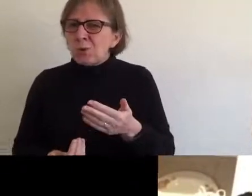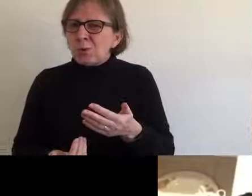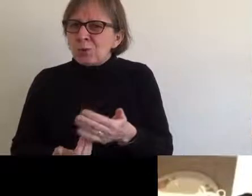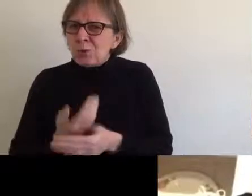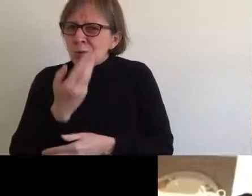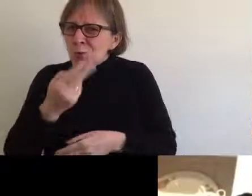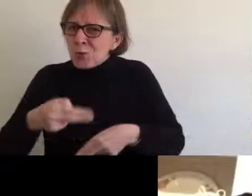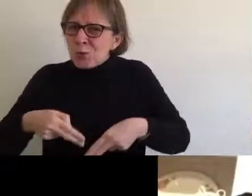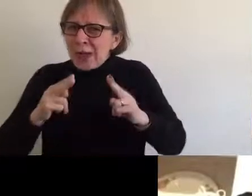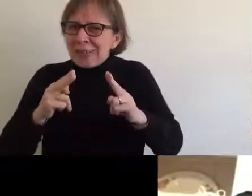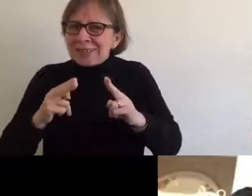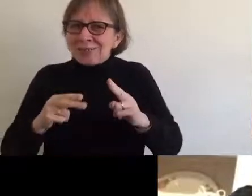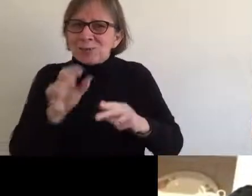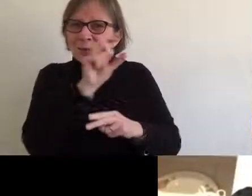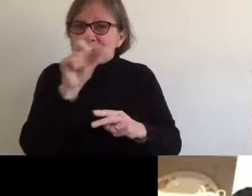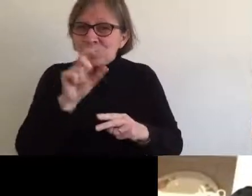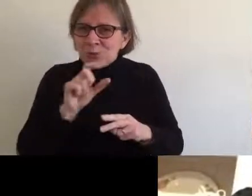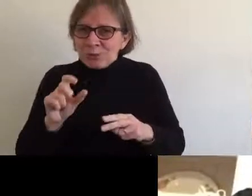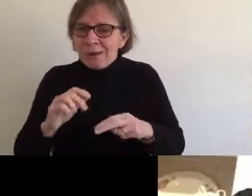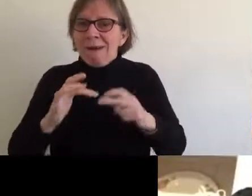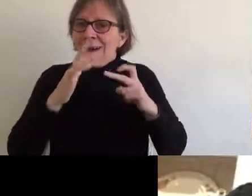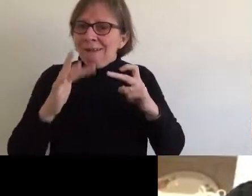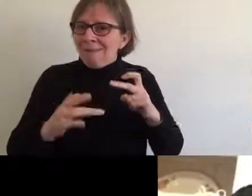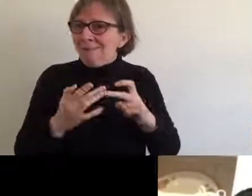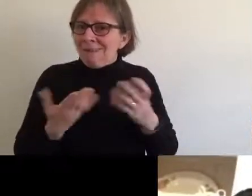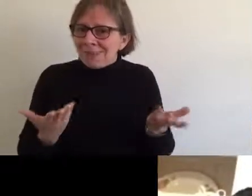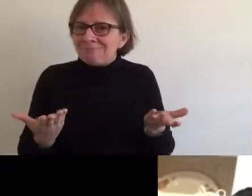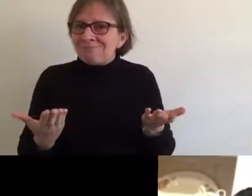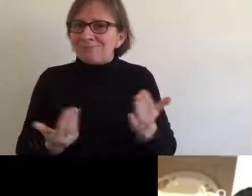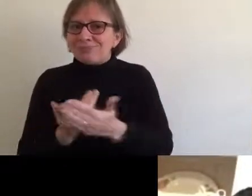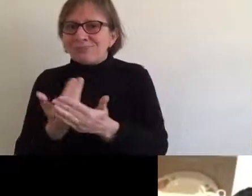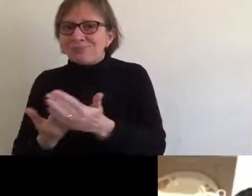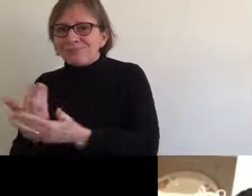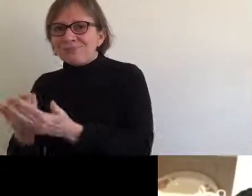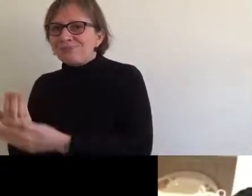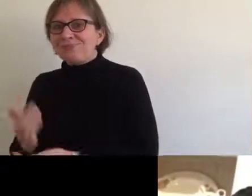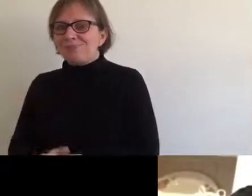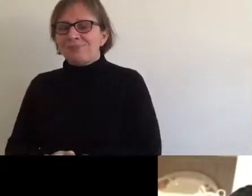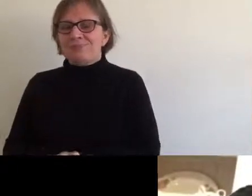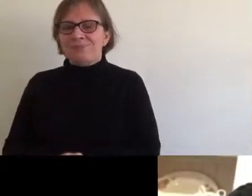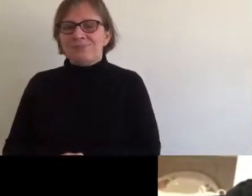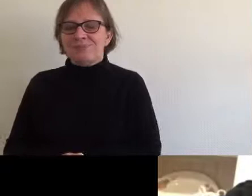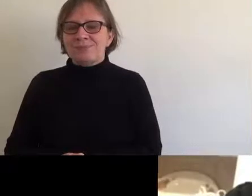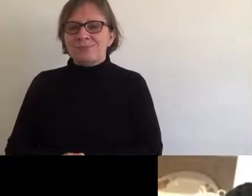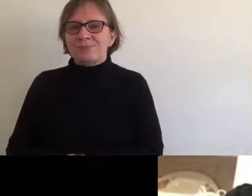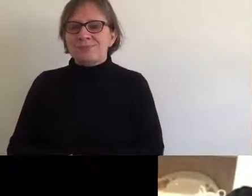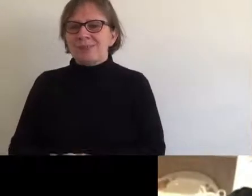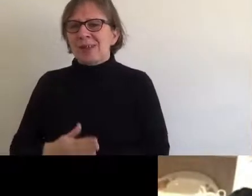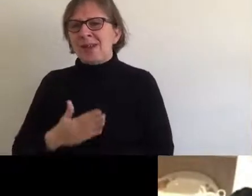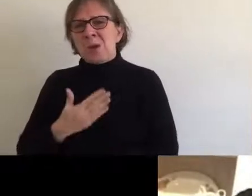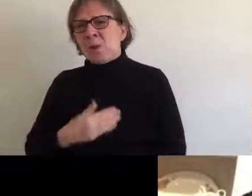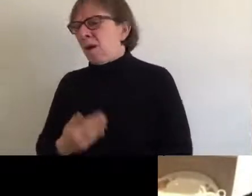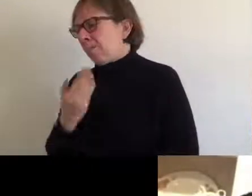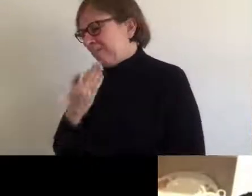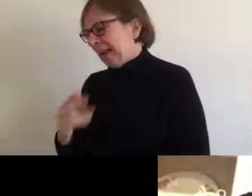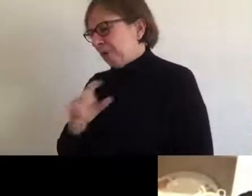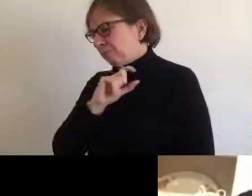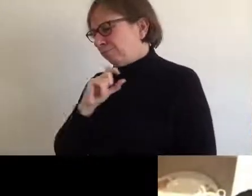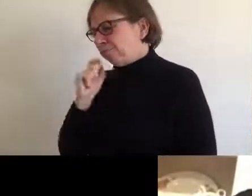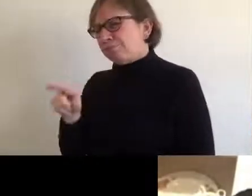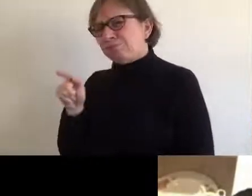of doing things together, this service being one of them. I'd like to express thanks to